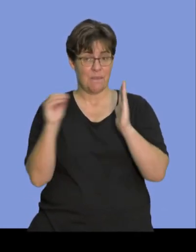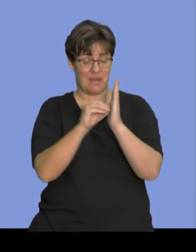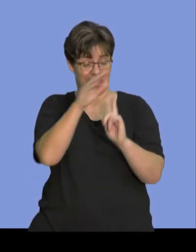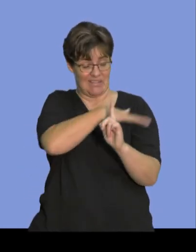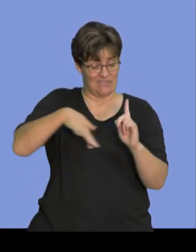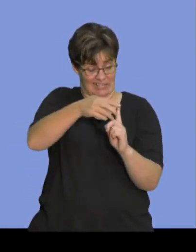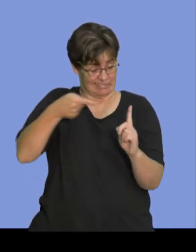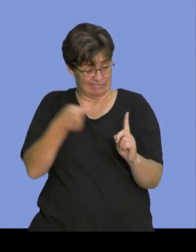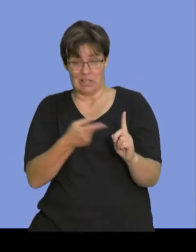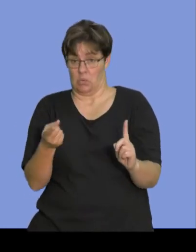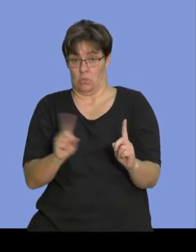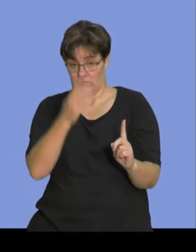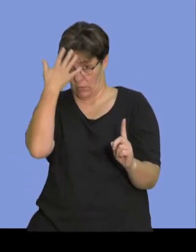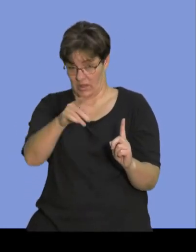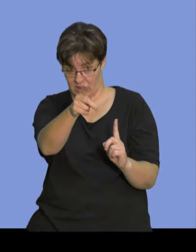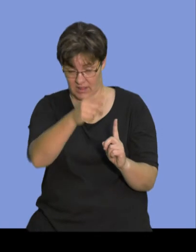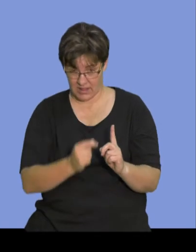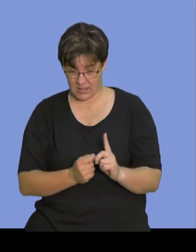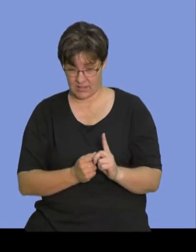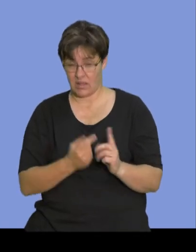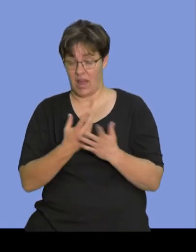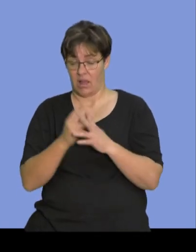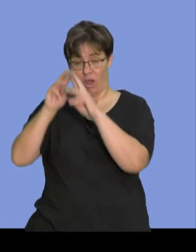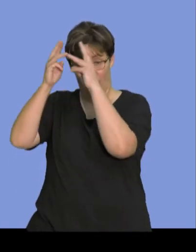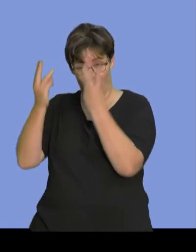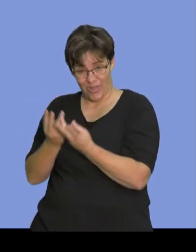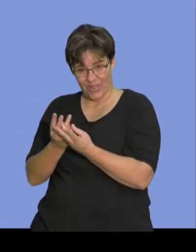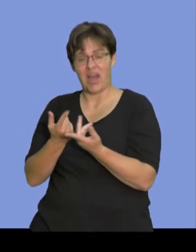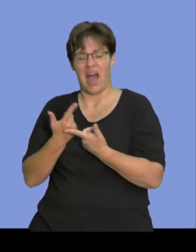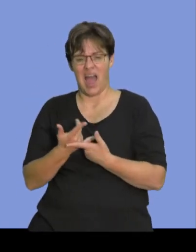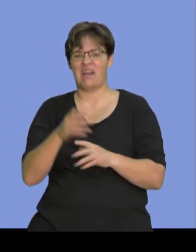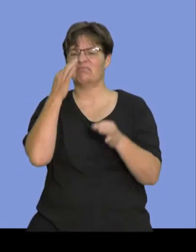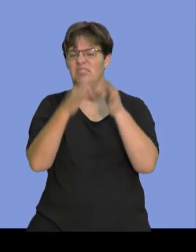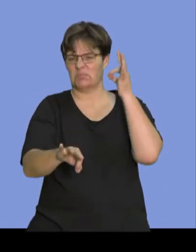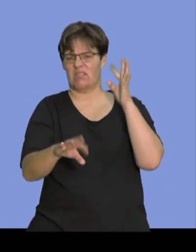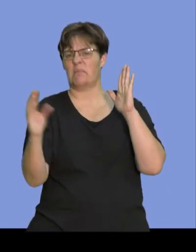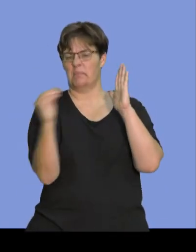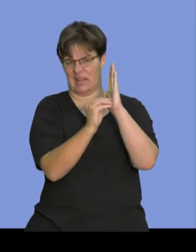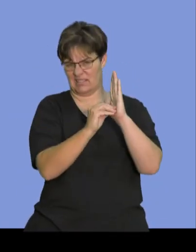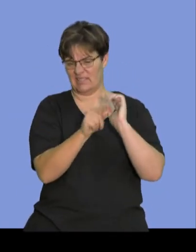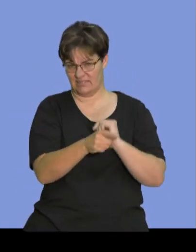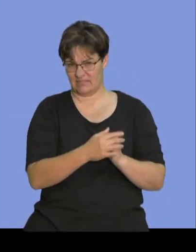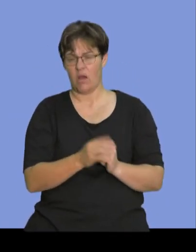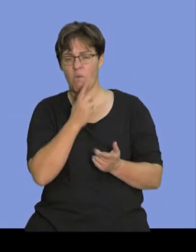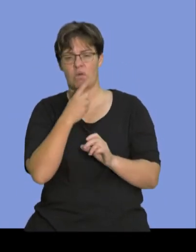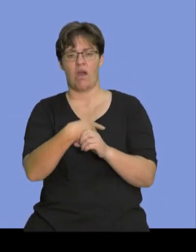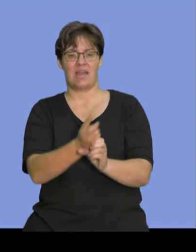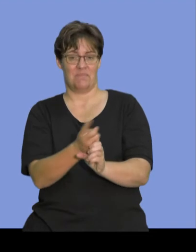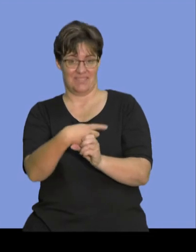field is all about in terms of, you know, the Earth as well as a simple magnet. We also think about a compass